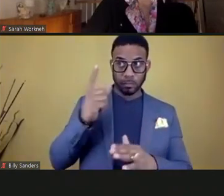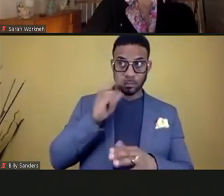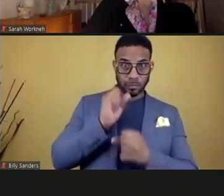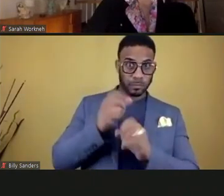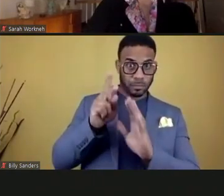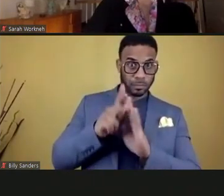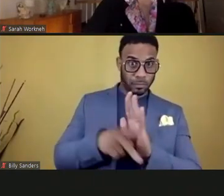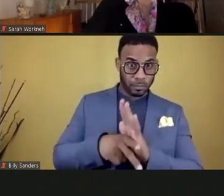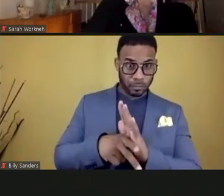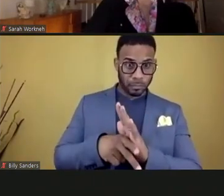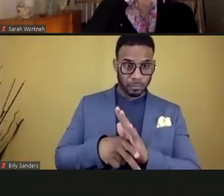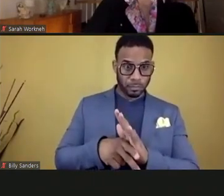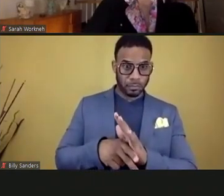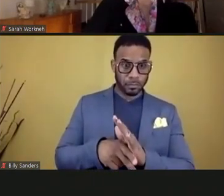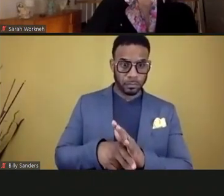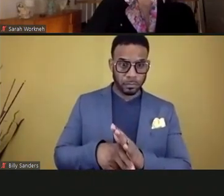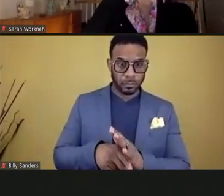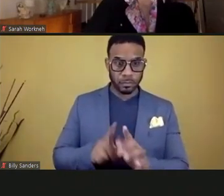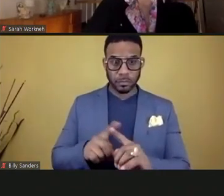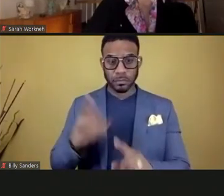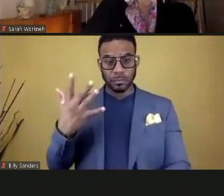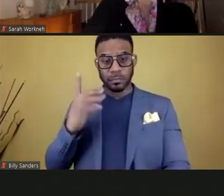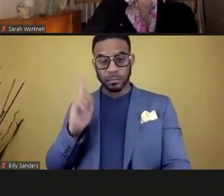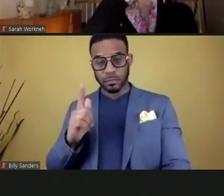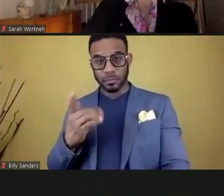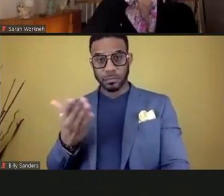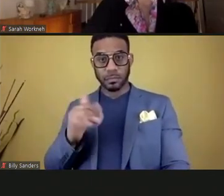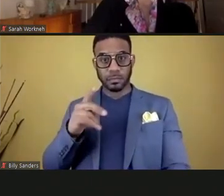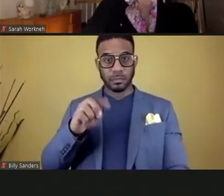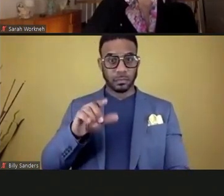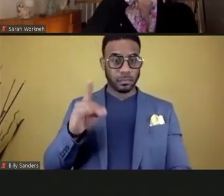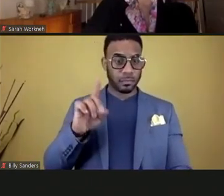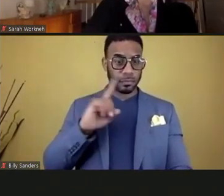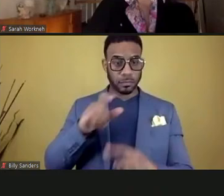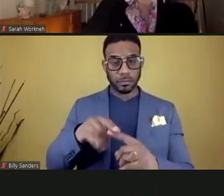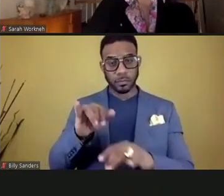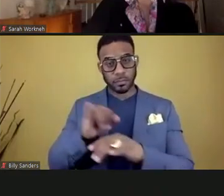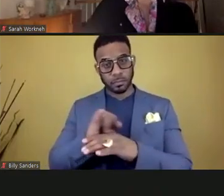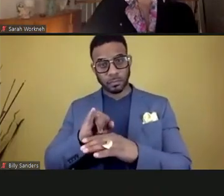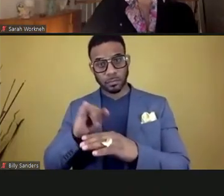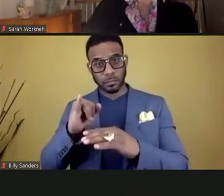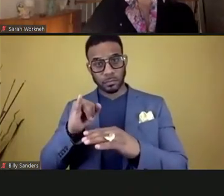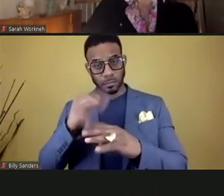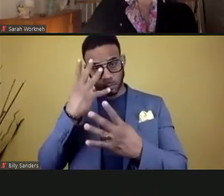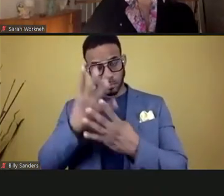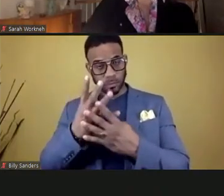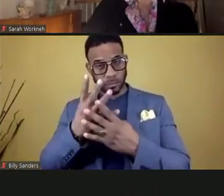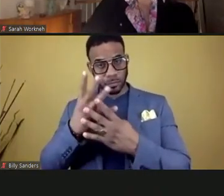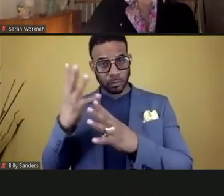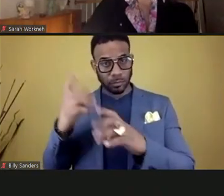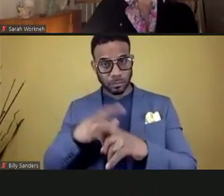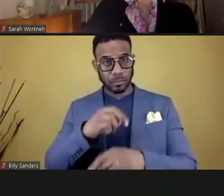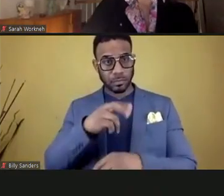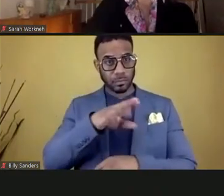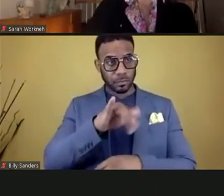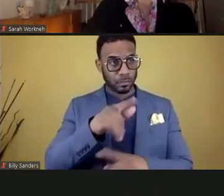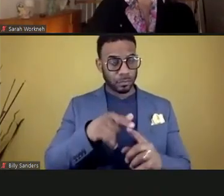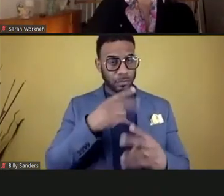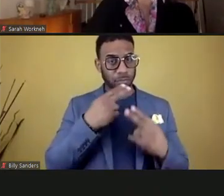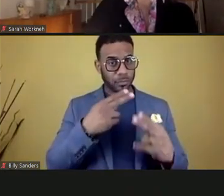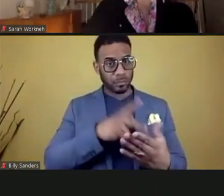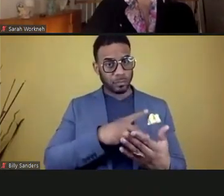policy. But 5 days later, we brought Angela Davis out to talk about the industrial prison complex, and we brought Barry Sheck out for the Innocence